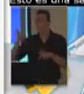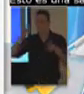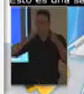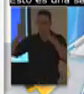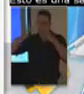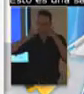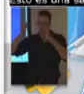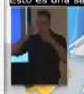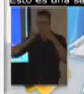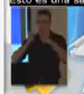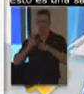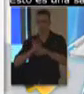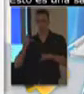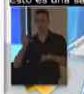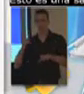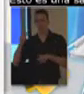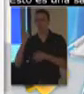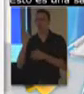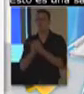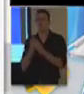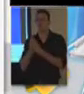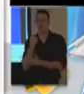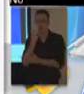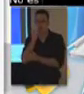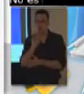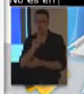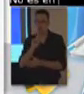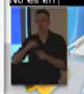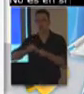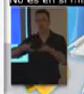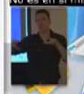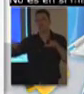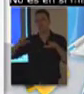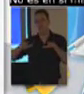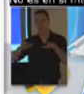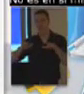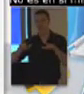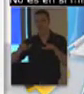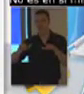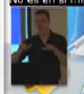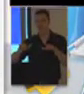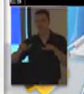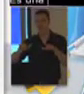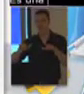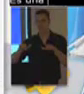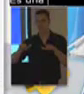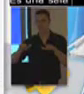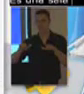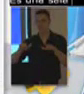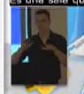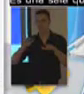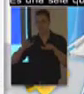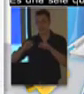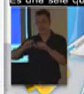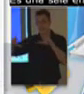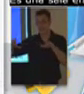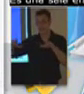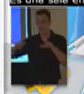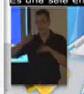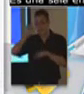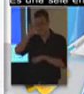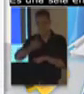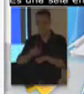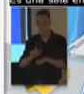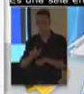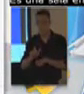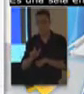multisensorial stimulation room. In itself, it's not a support product. I think many of you will be familiar with this. It's a room in which you